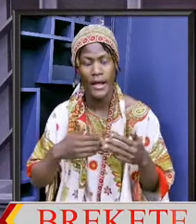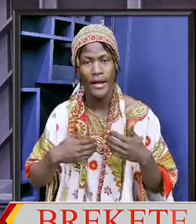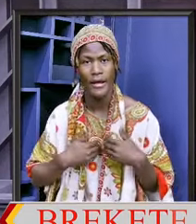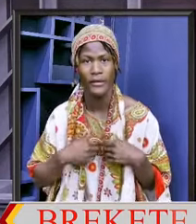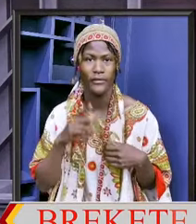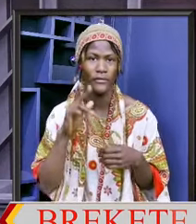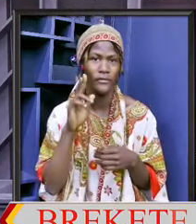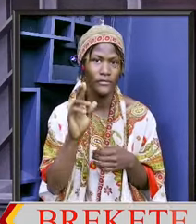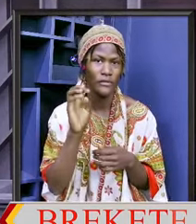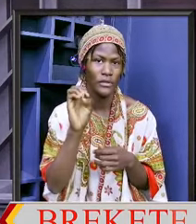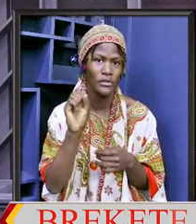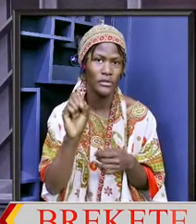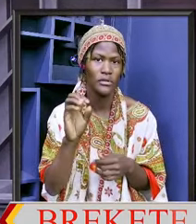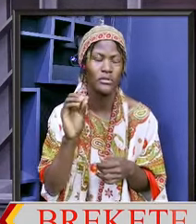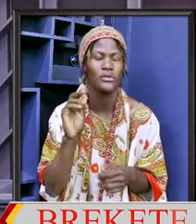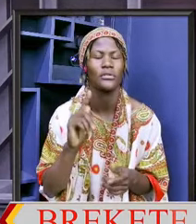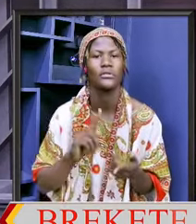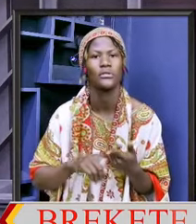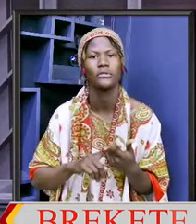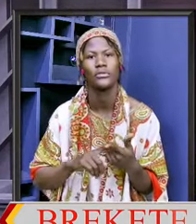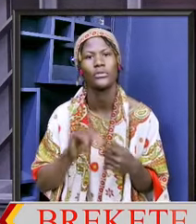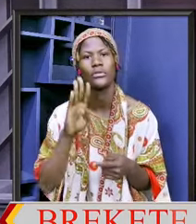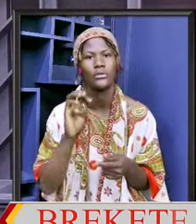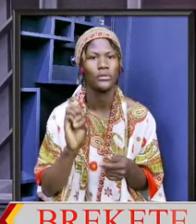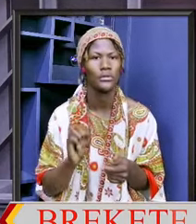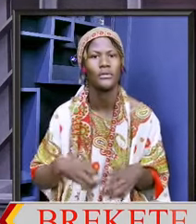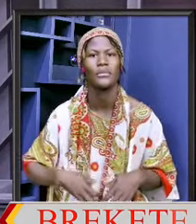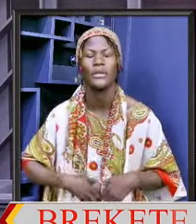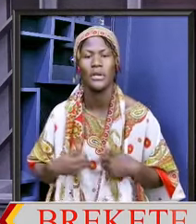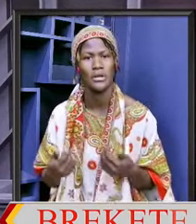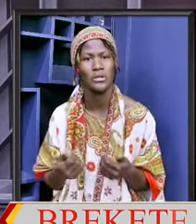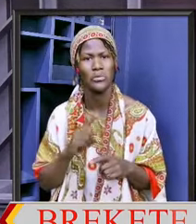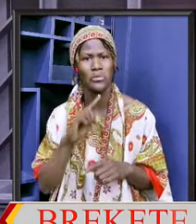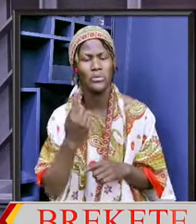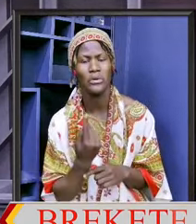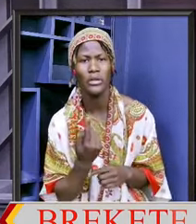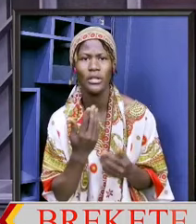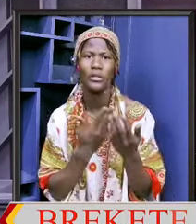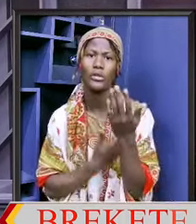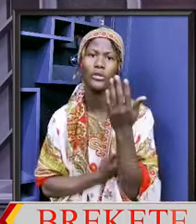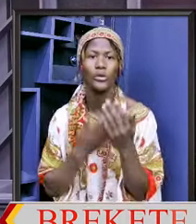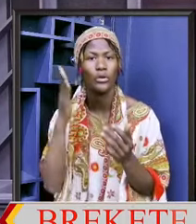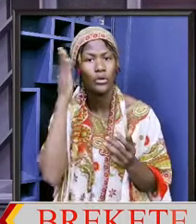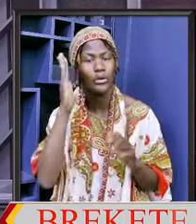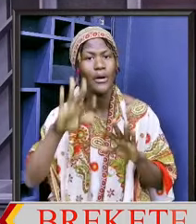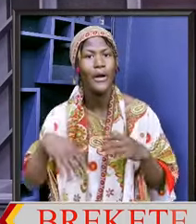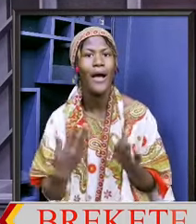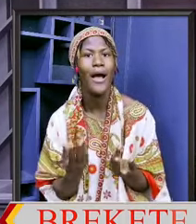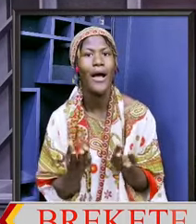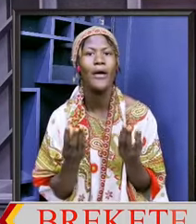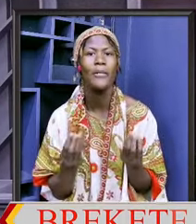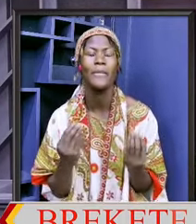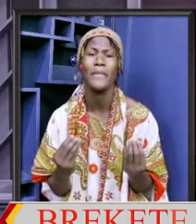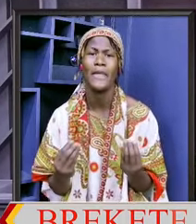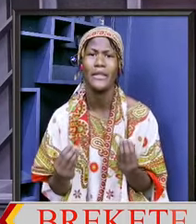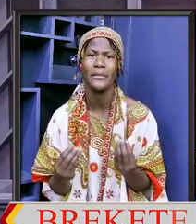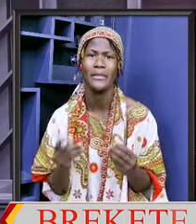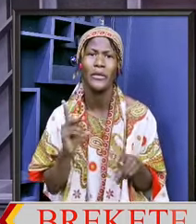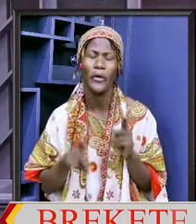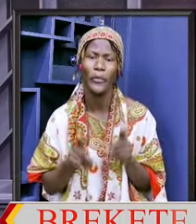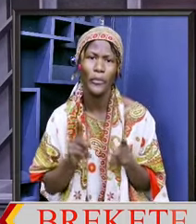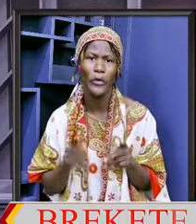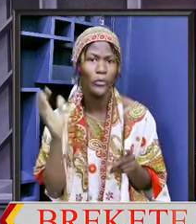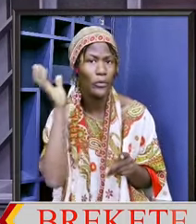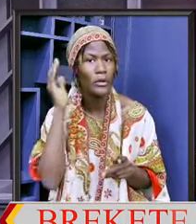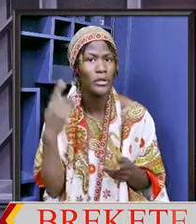one. You see, now only God know how many people don't hear this thing now. Some of these keyboard